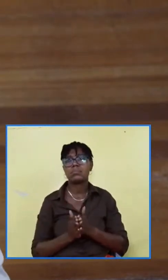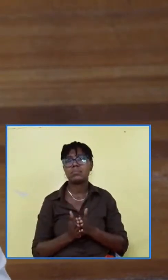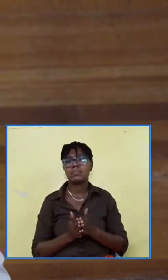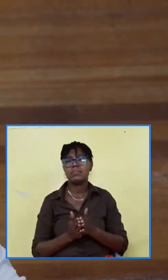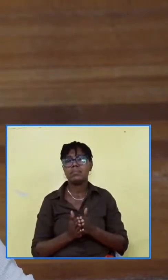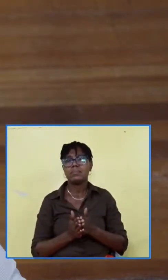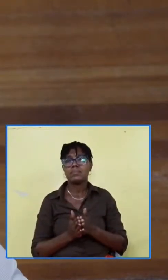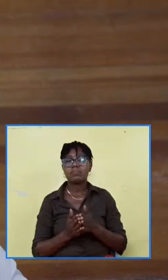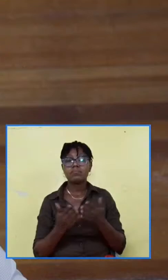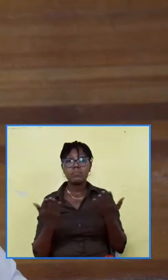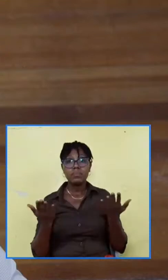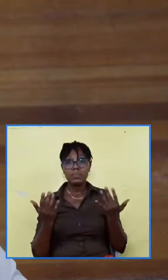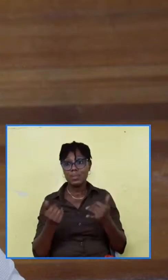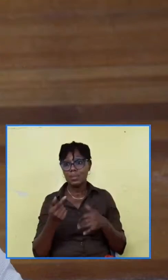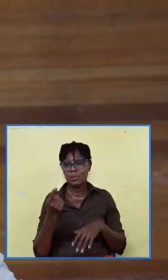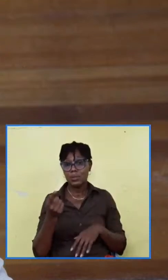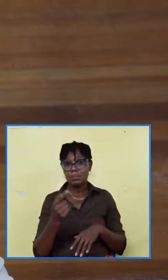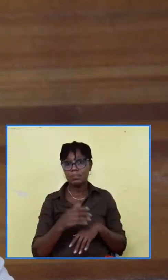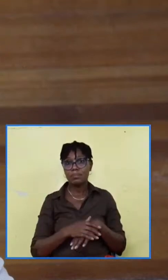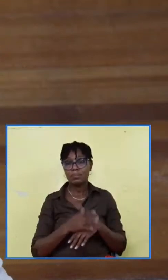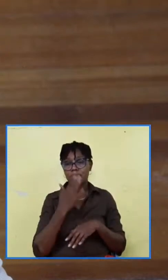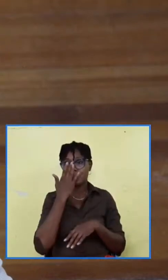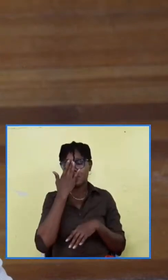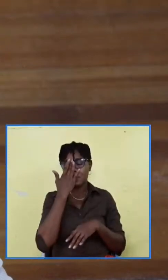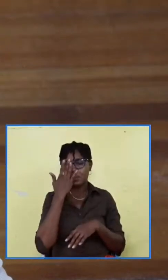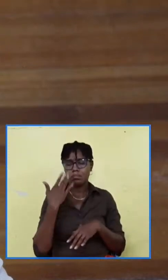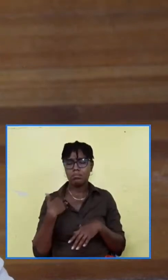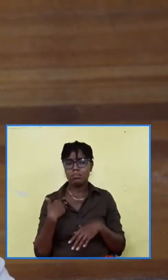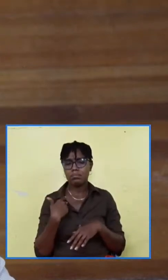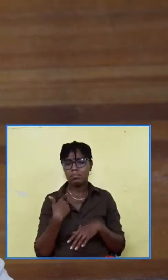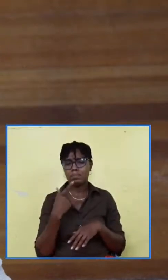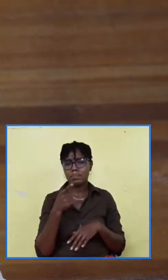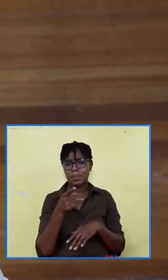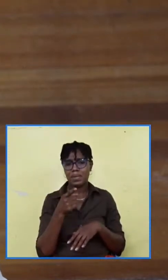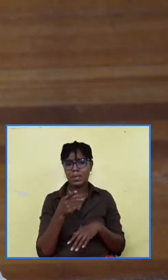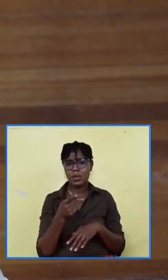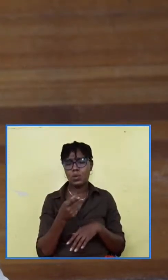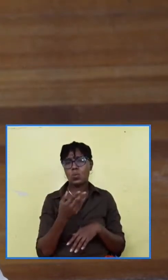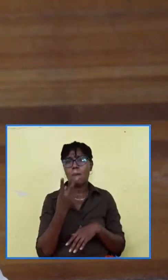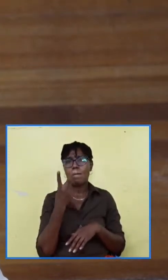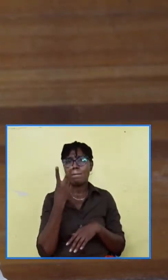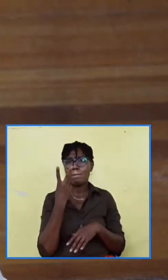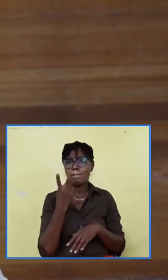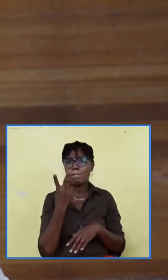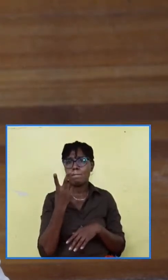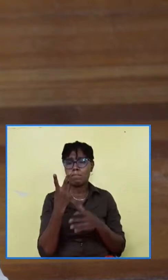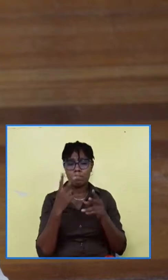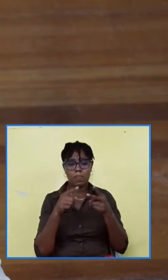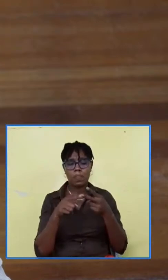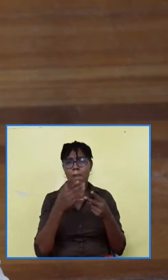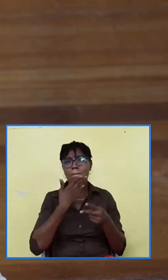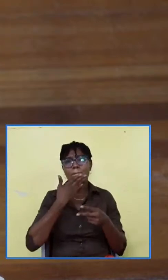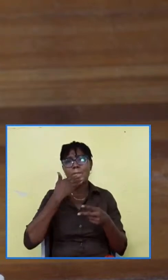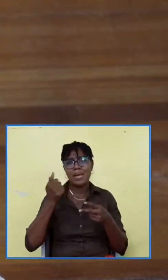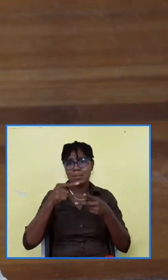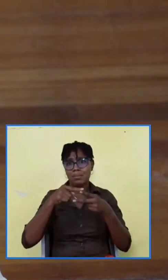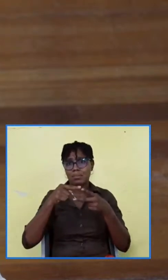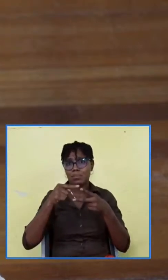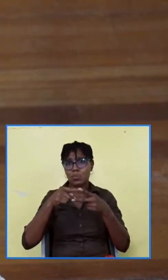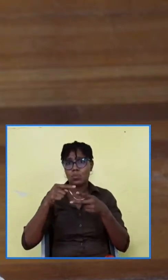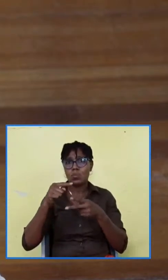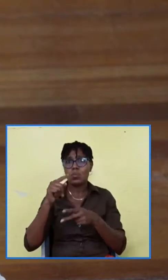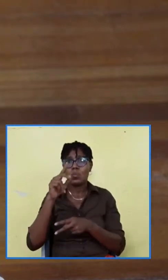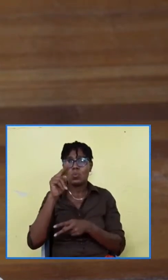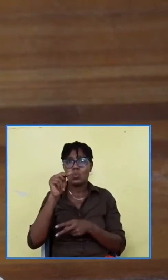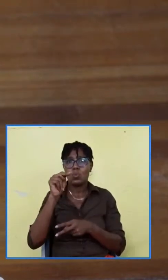there, I looked up the performance of two of the best-known superannuation funds. Mm-hmm. Right? One is New